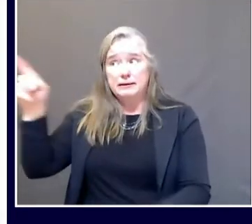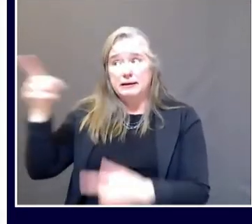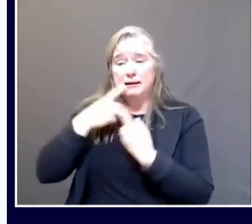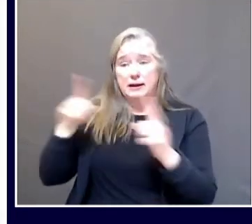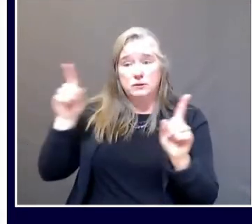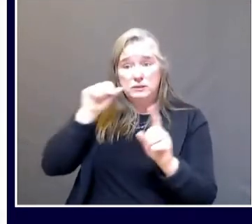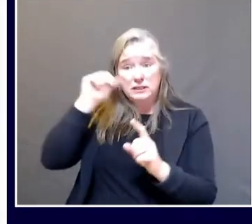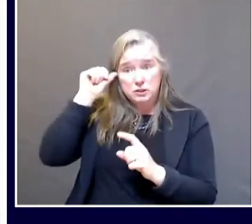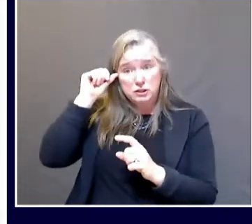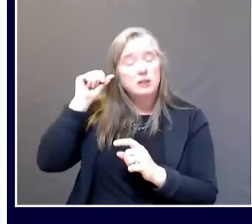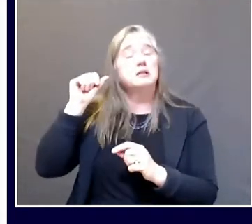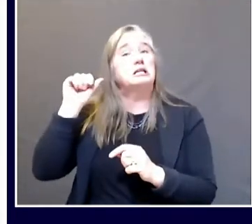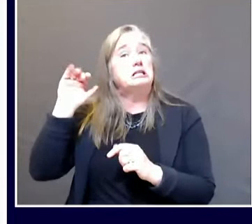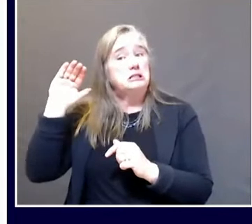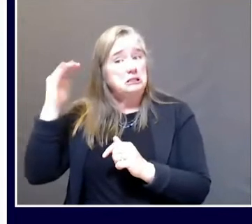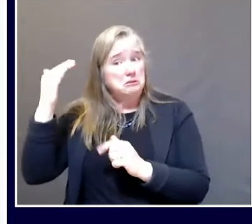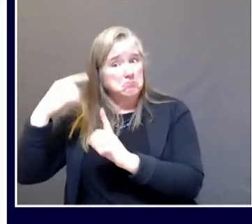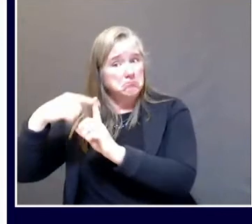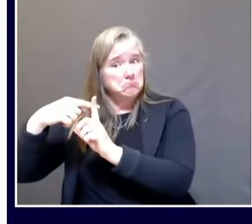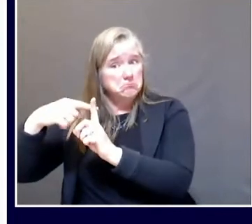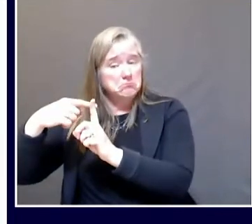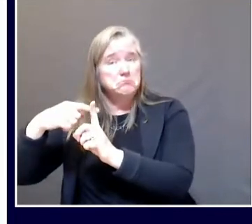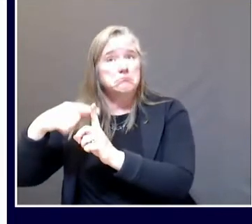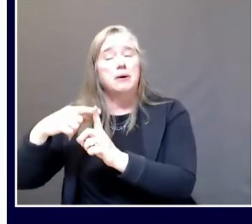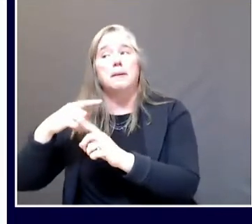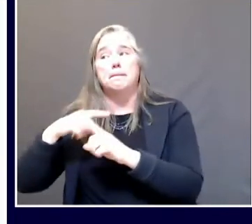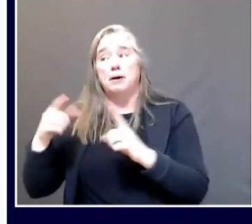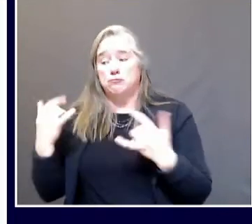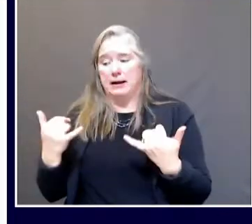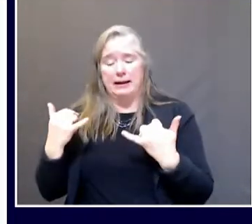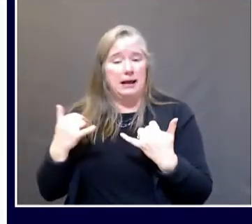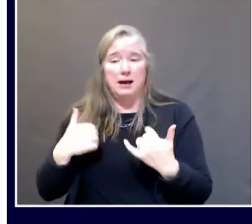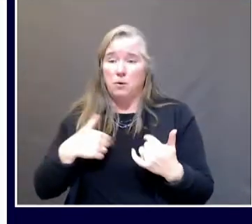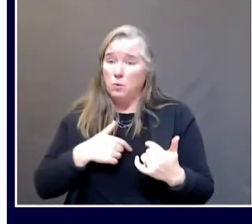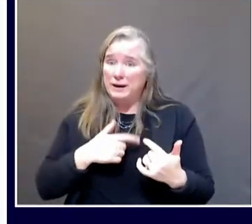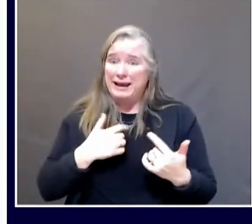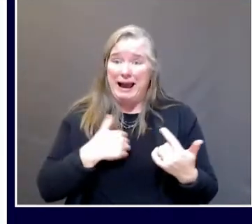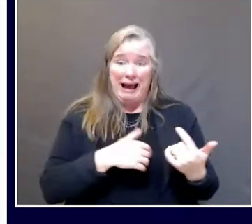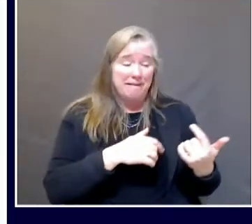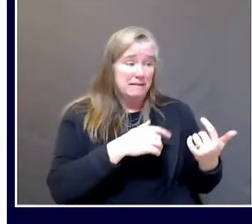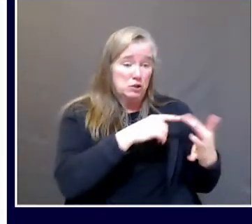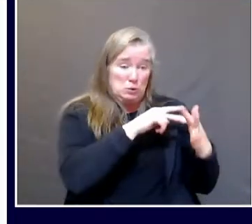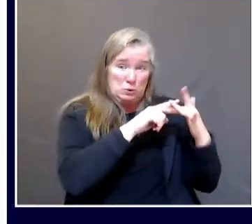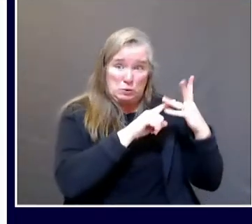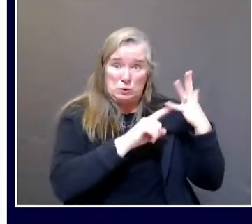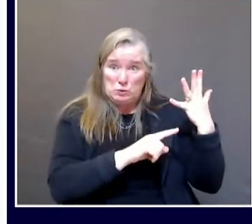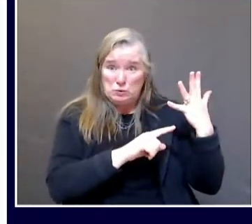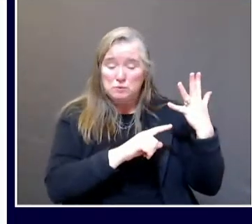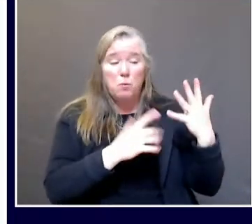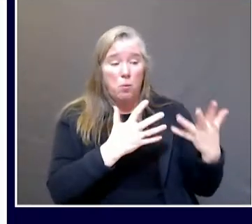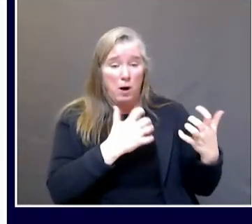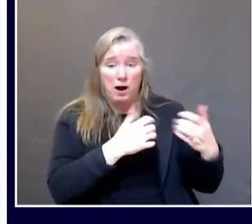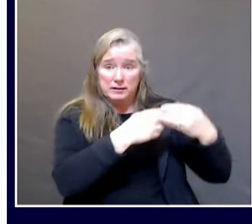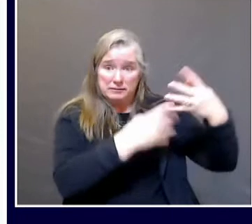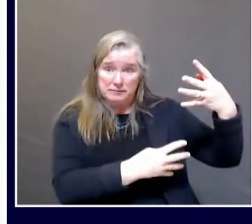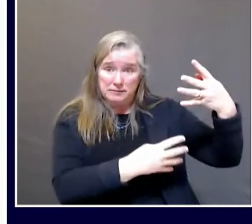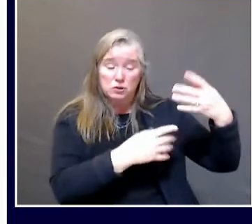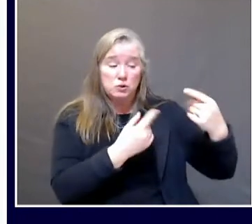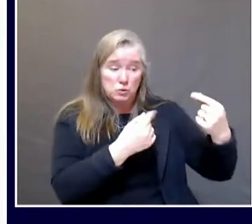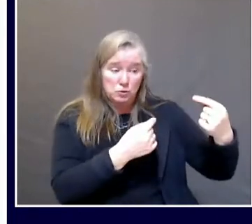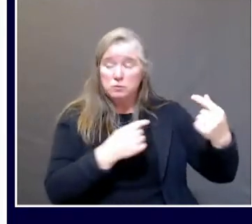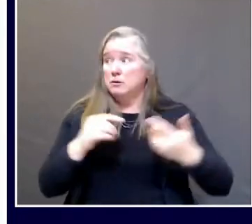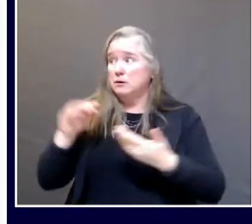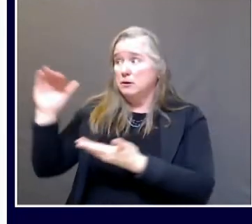Congress, because we just simply don't have enough to be able to do all the work that we would like to be doing at scale with the resources we just